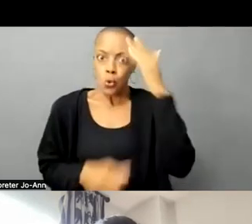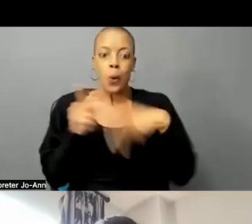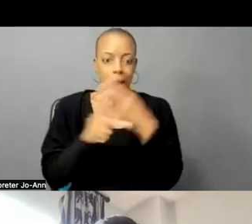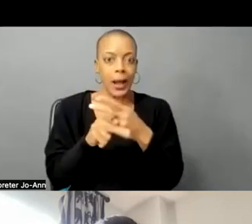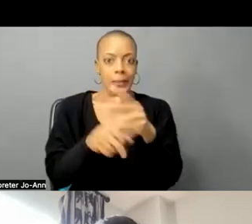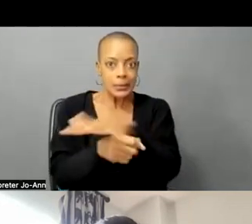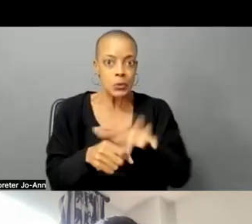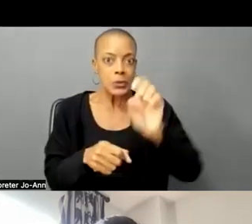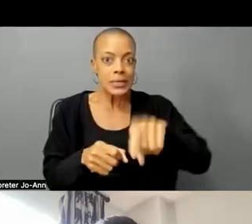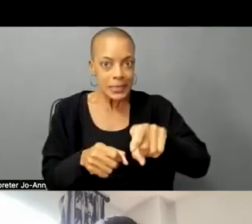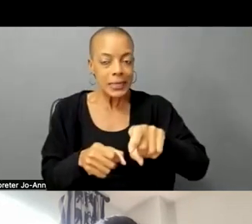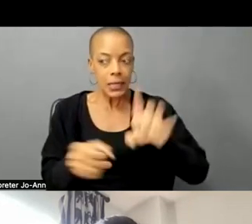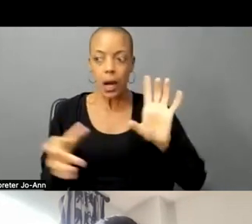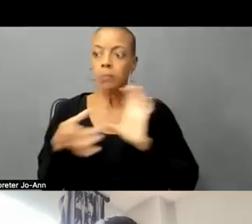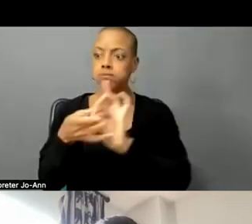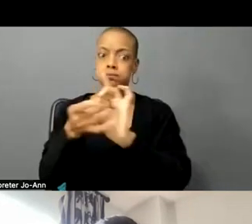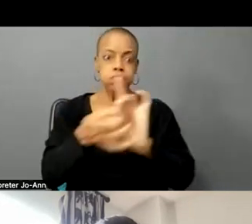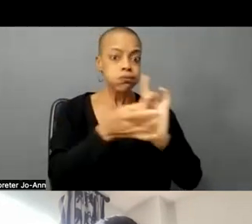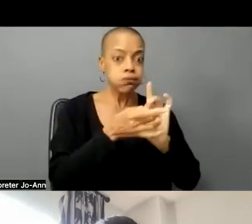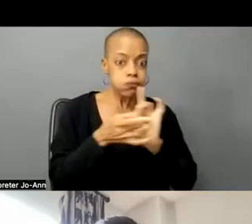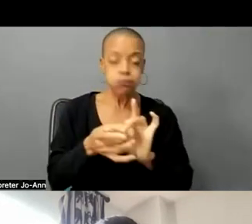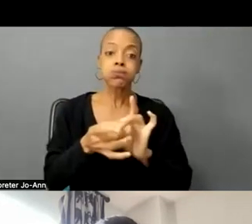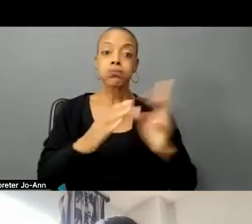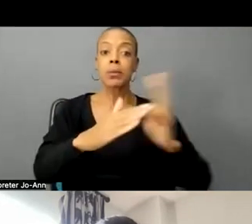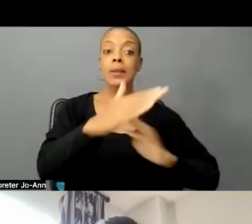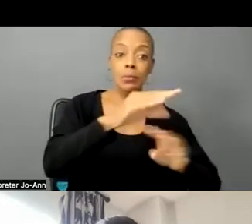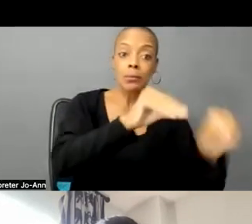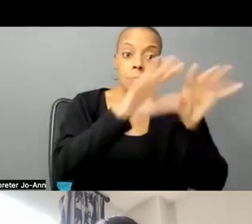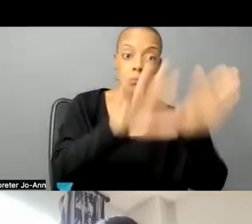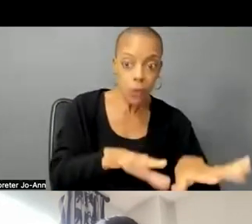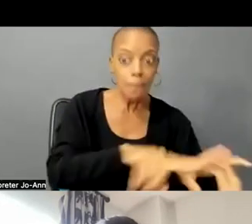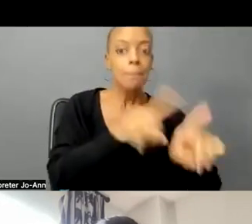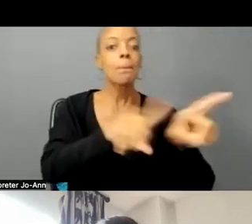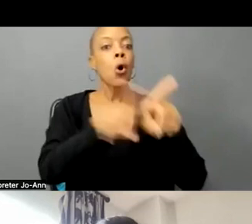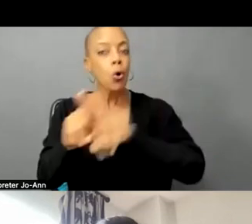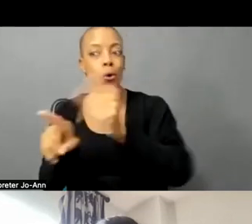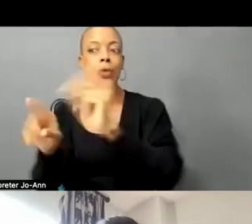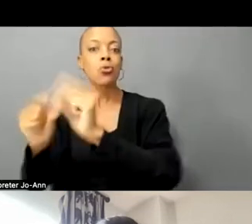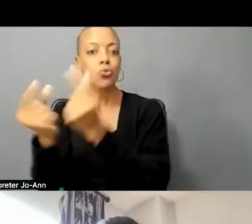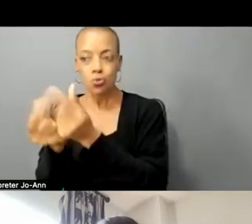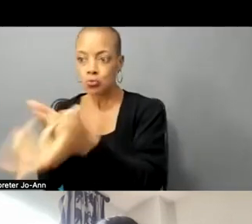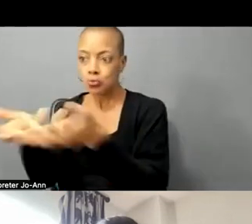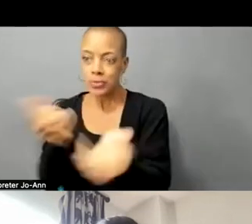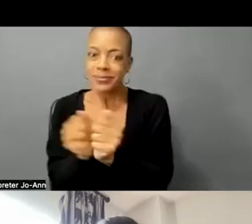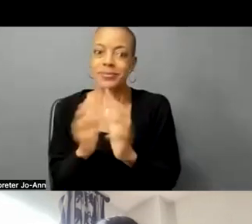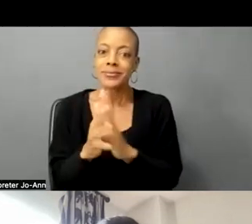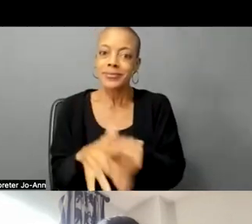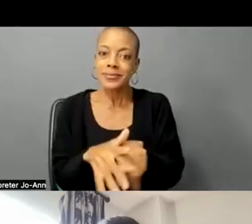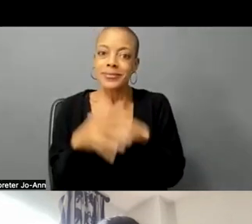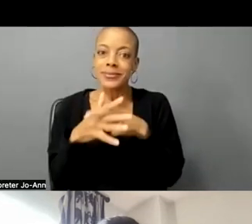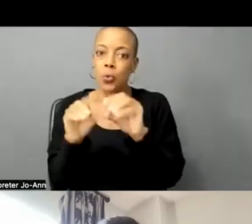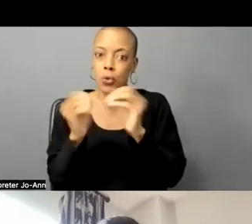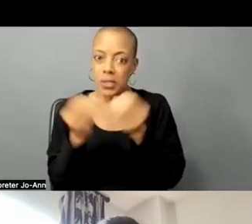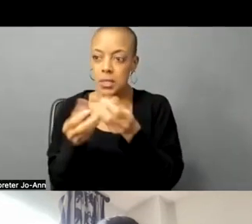to have those connections with not only undocumented folks, but with other migrant-led groups, with other grassroots organizations, with